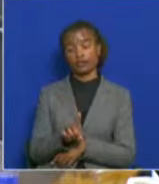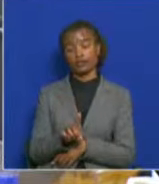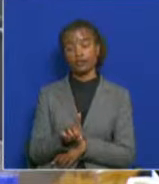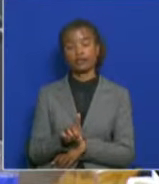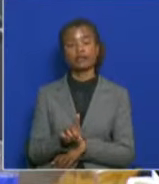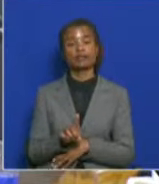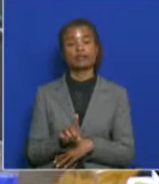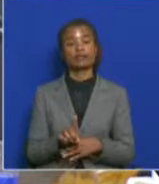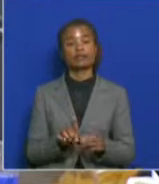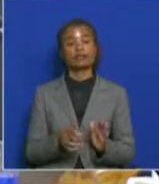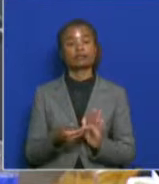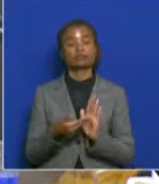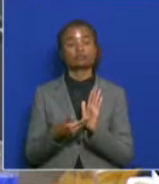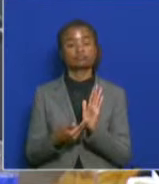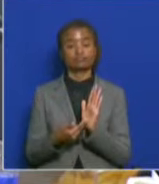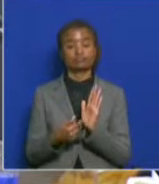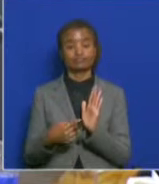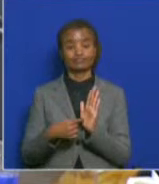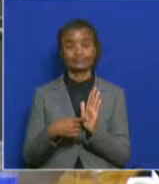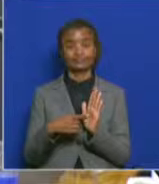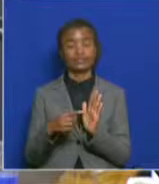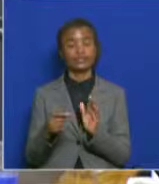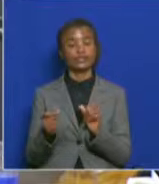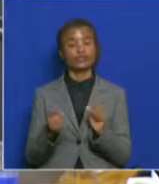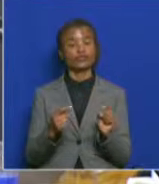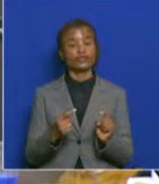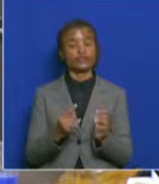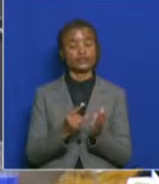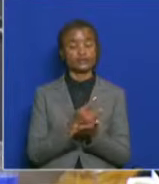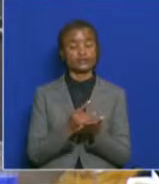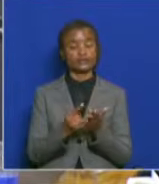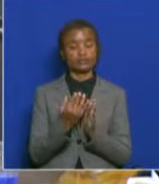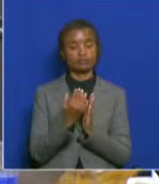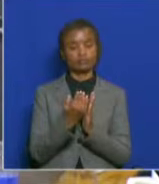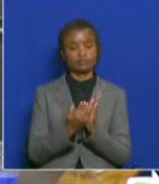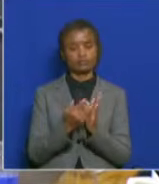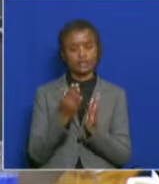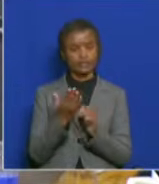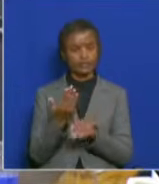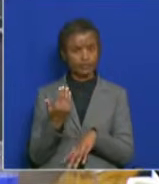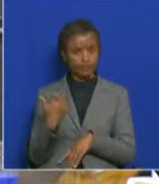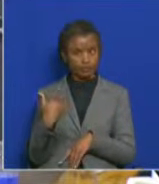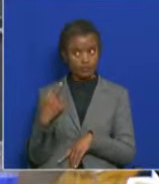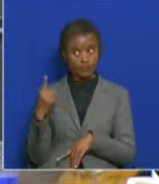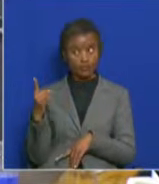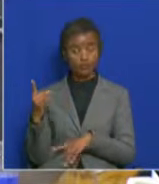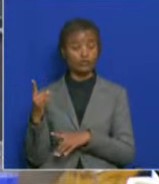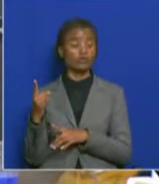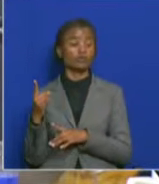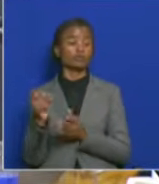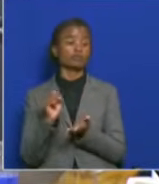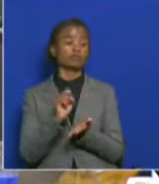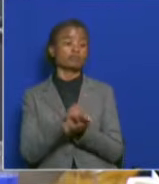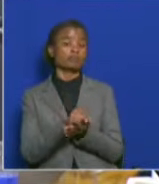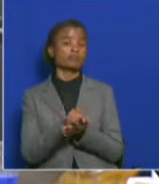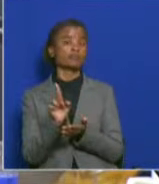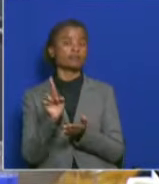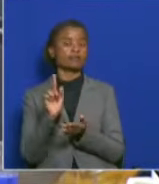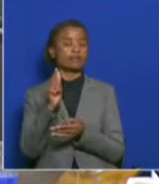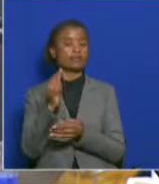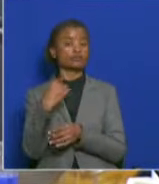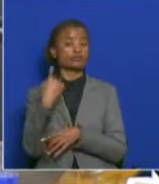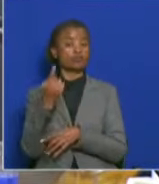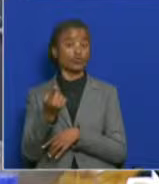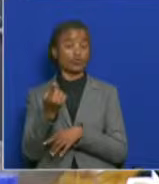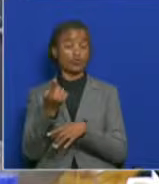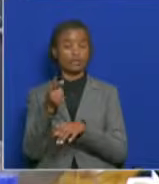where, so you'll recall in the earlier chat, General Khan says there's somebody I'm going to be seeing tomorrow or whenever to assist